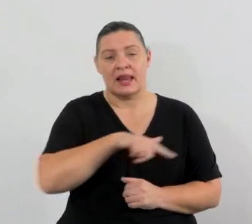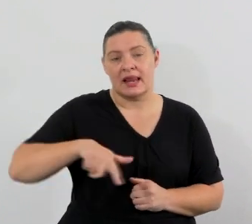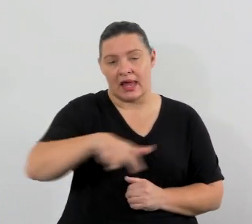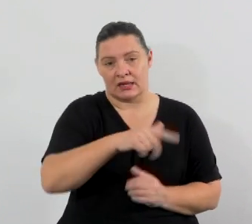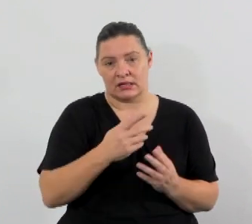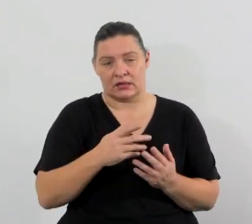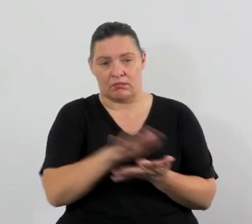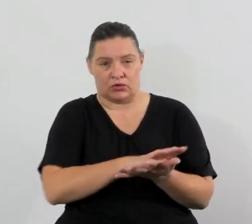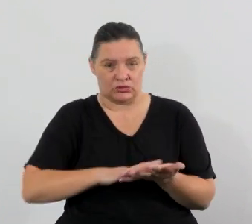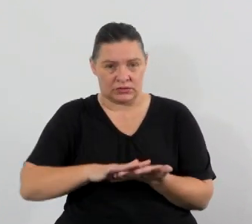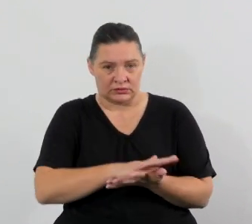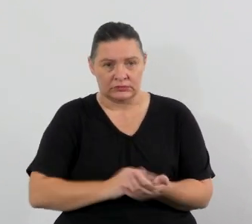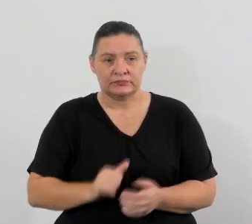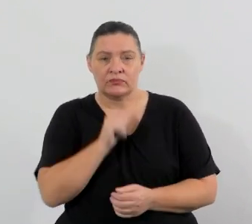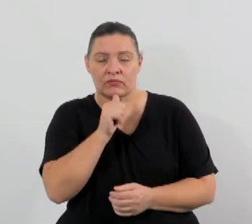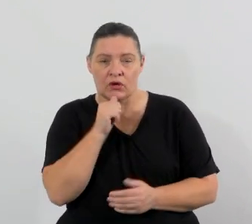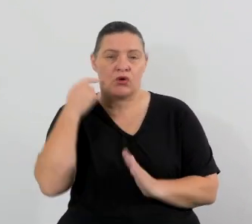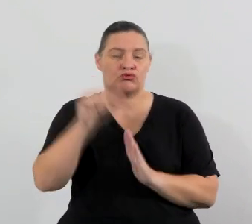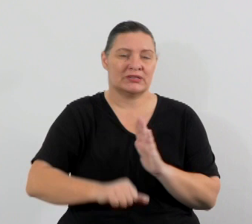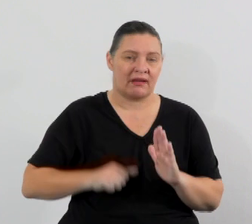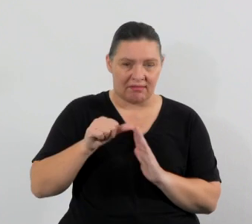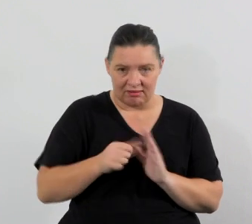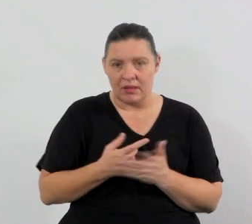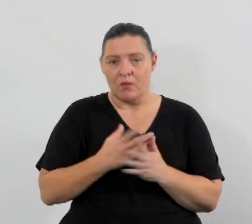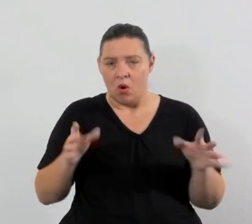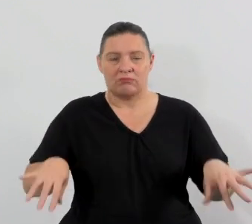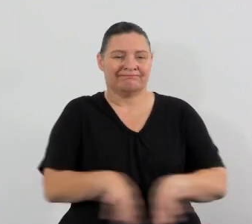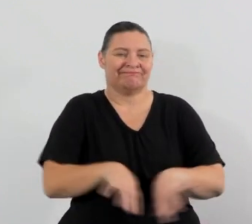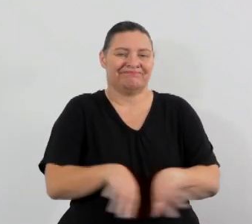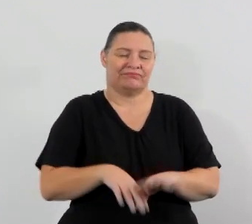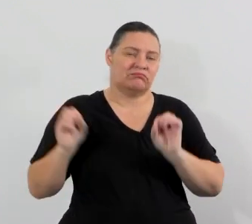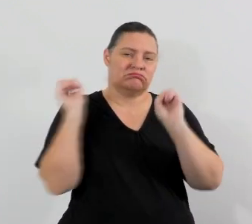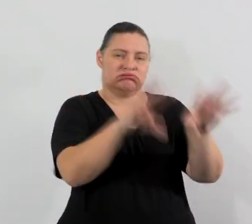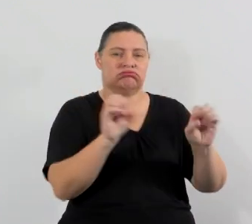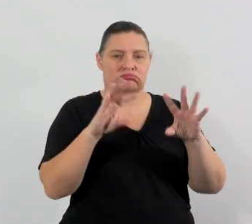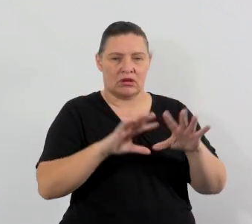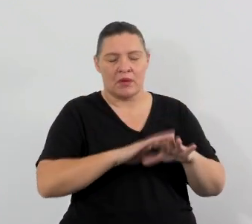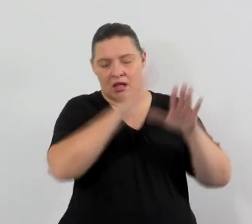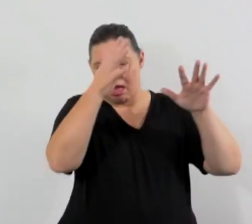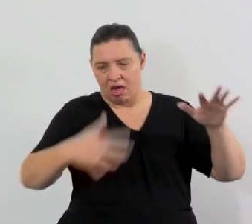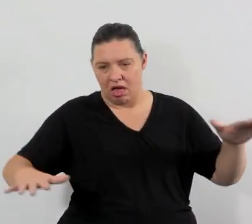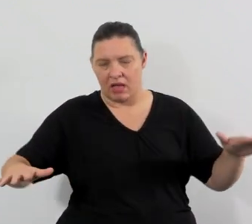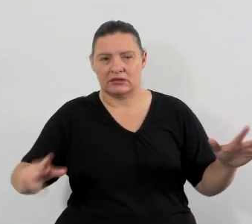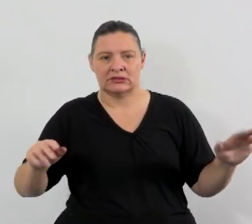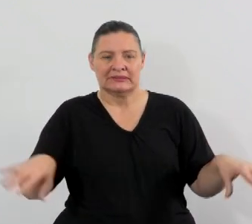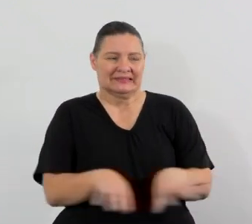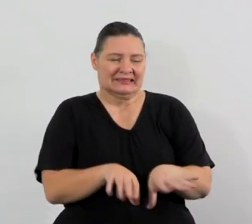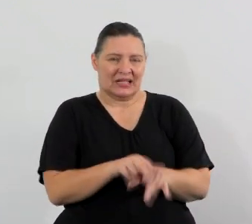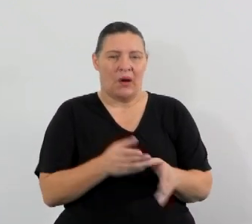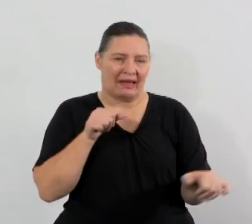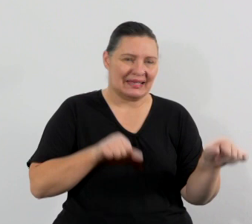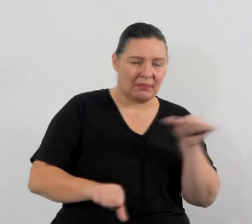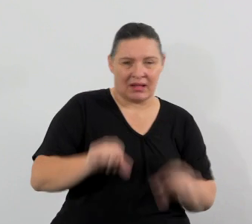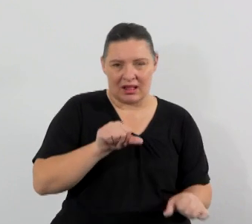land pollution. In spite of recycling, much rubbish still goes to landfill sites,